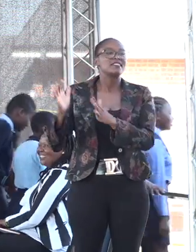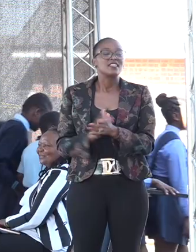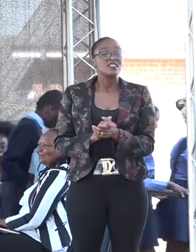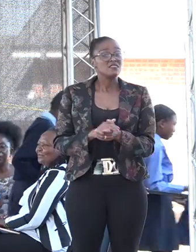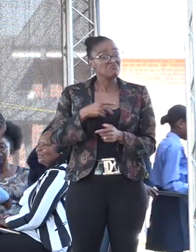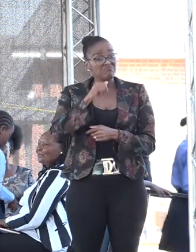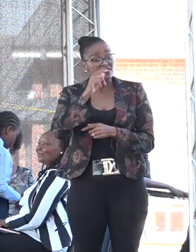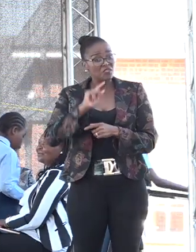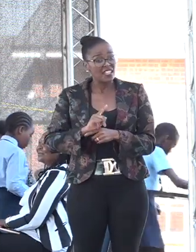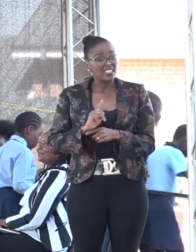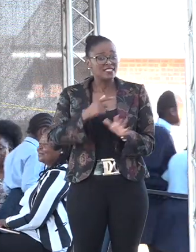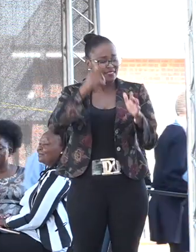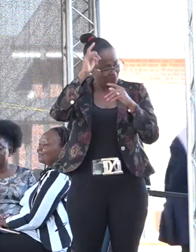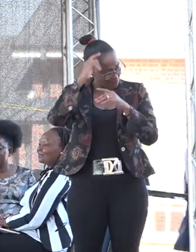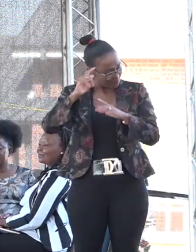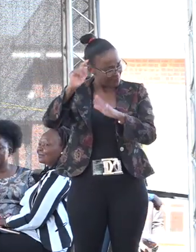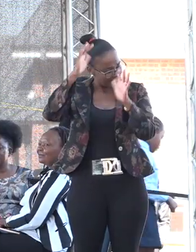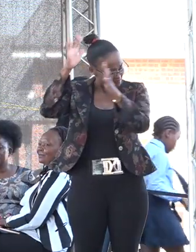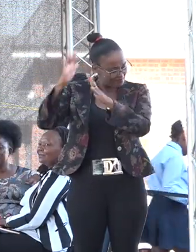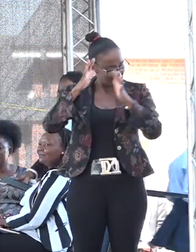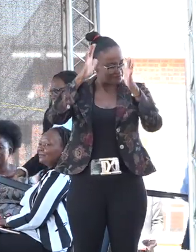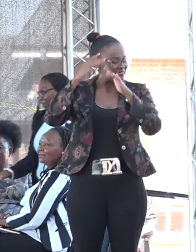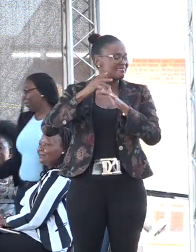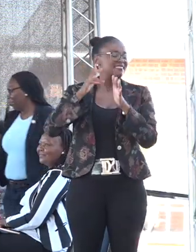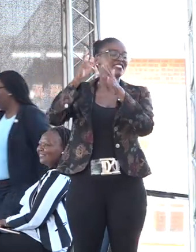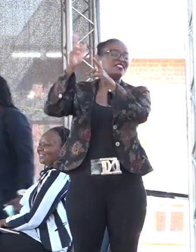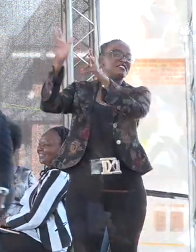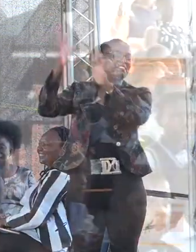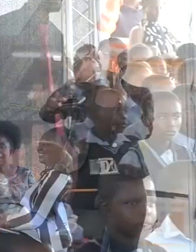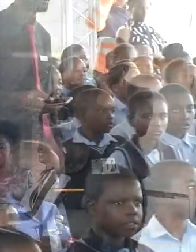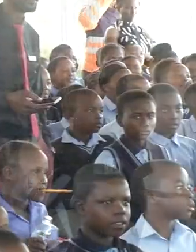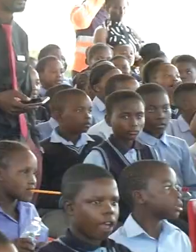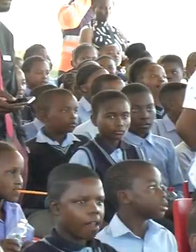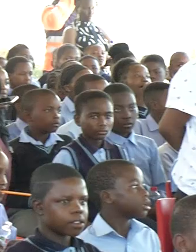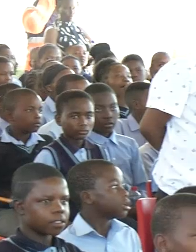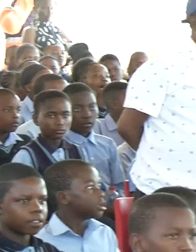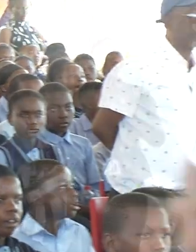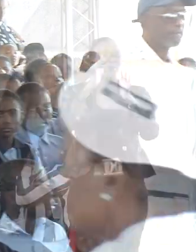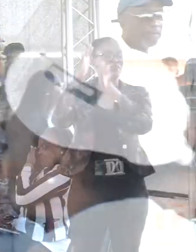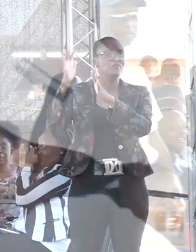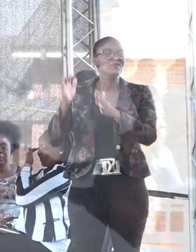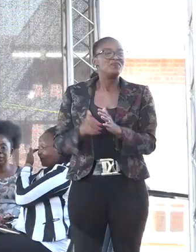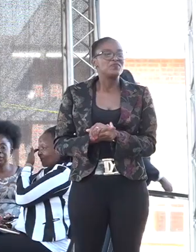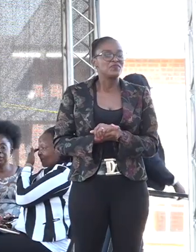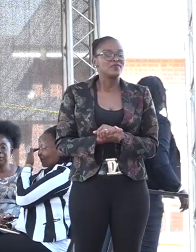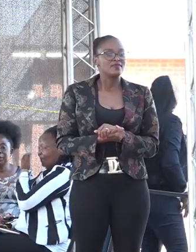Bathi siyalilizela, but mina ngizwanga ukulilizela. Ake silizeleni, ake silizeleni, sibonise.